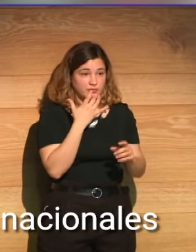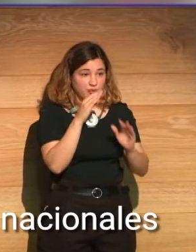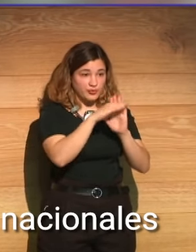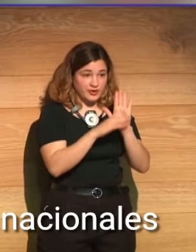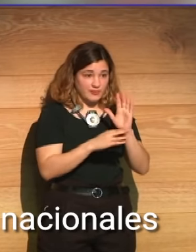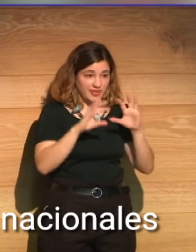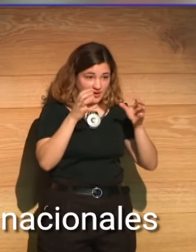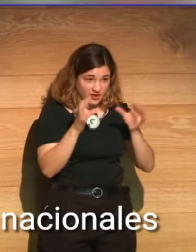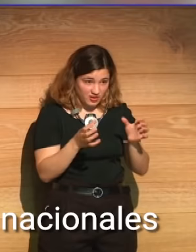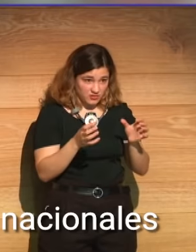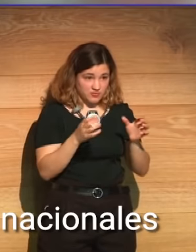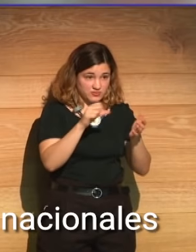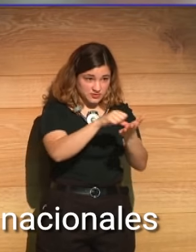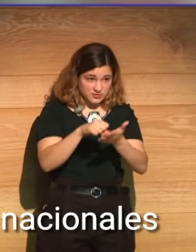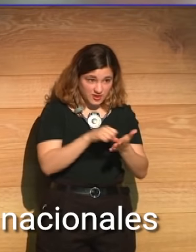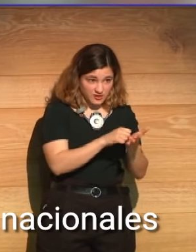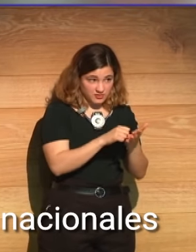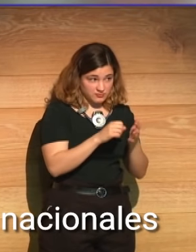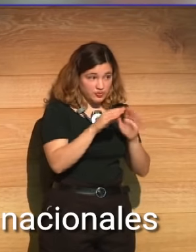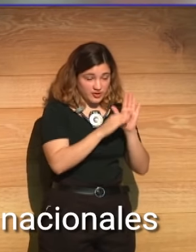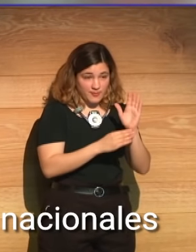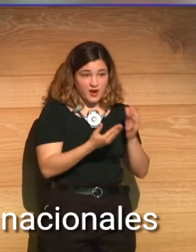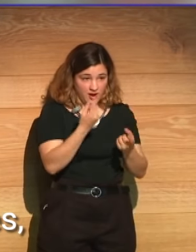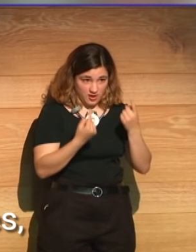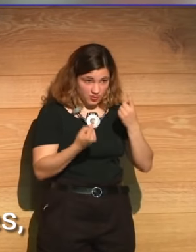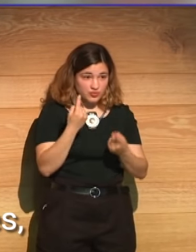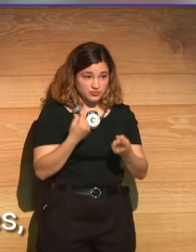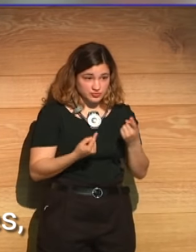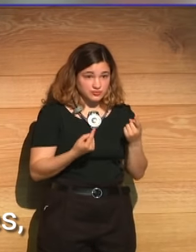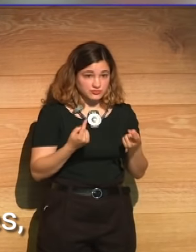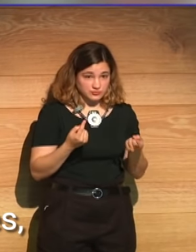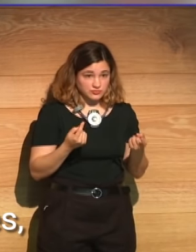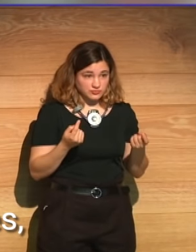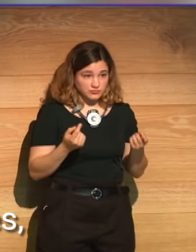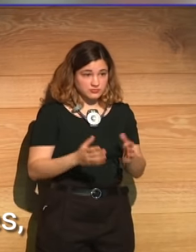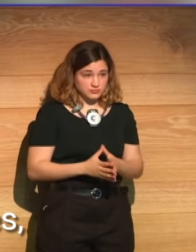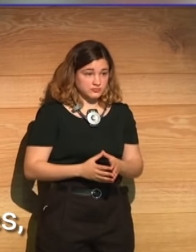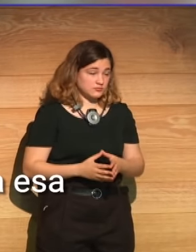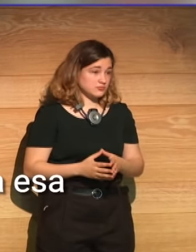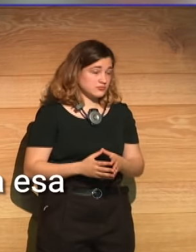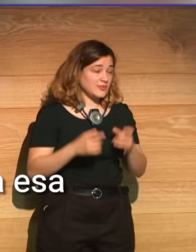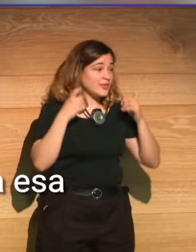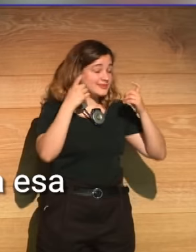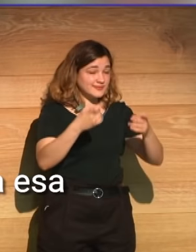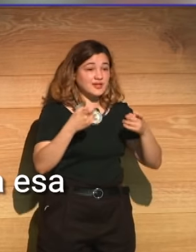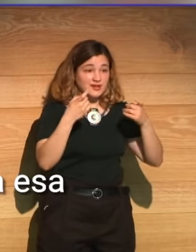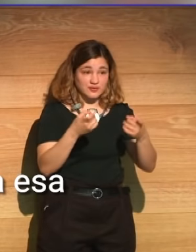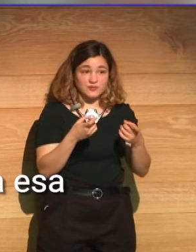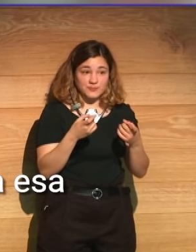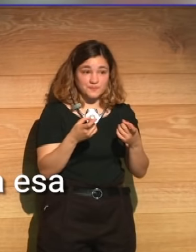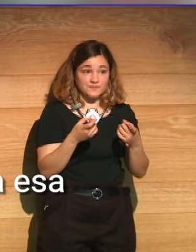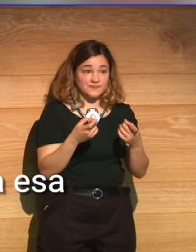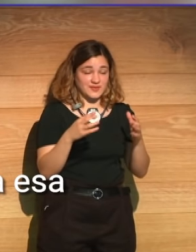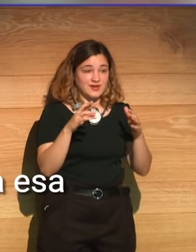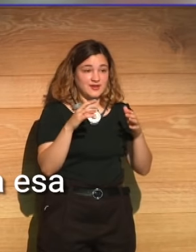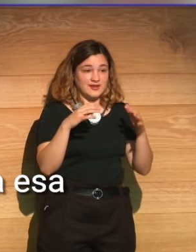radio programs where they took national scripts and they were able to leverage local community networks that they had if the FM signals